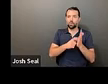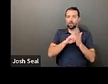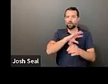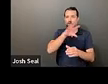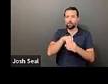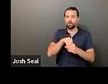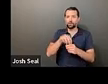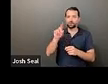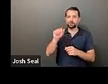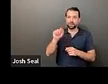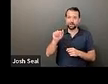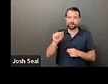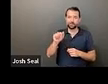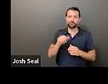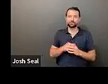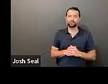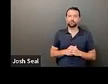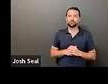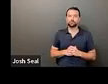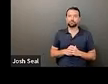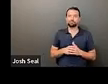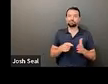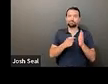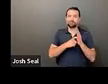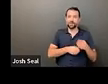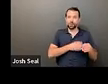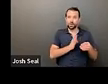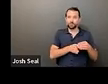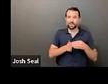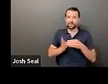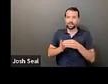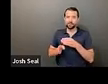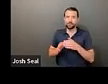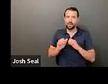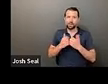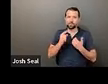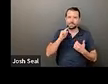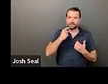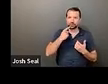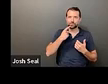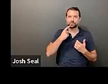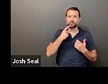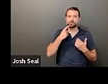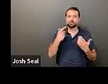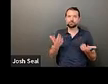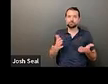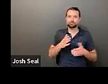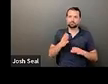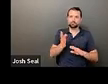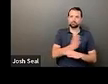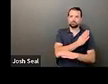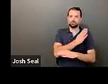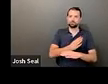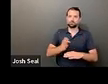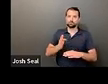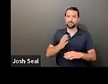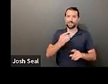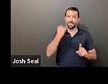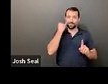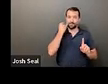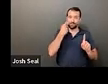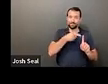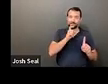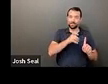and include all severity rating scales. Even if the student does not have, for example, articulation errors,